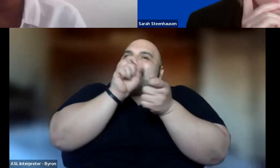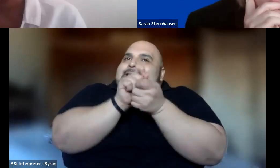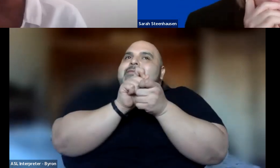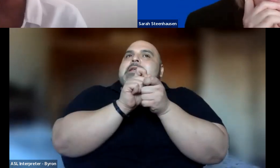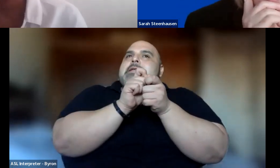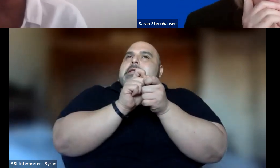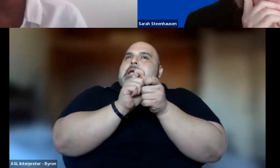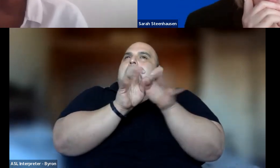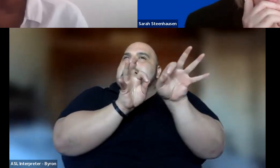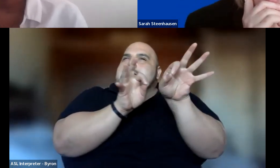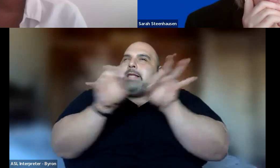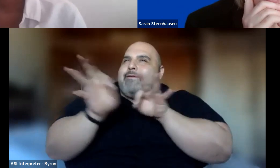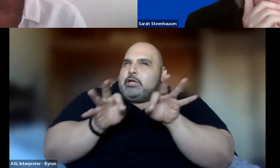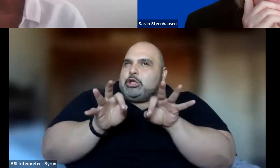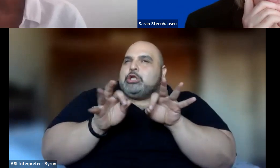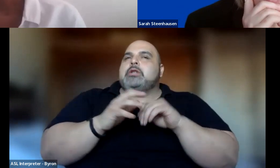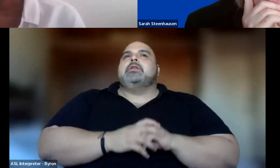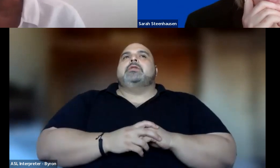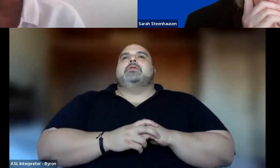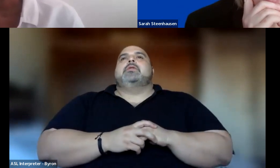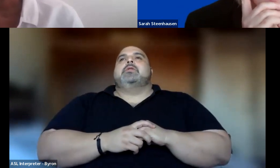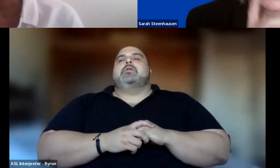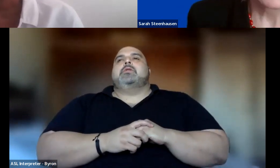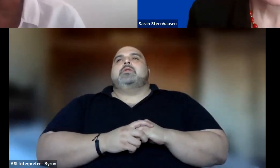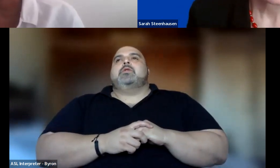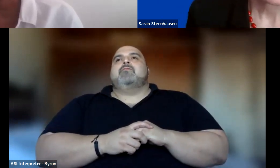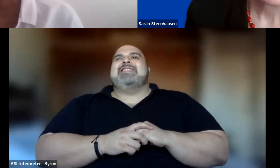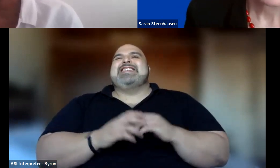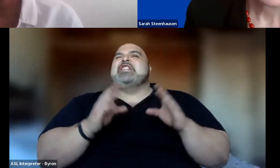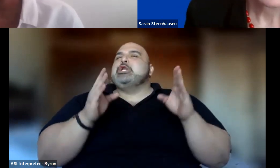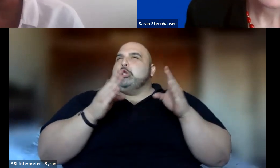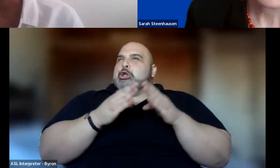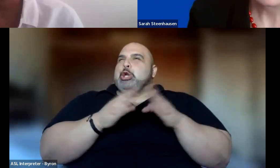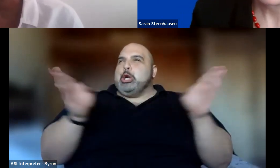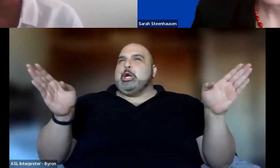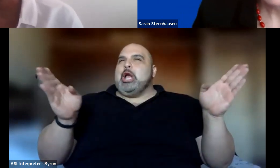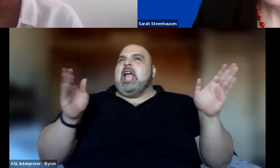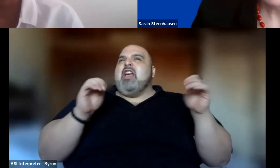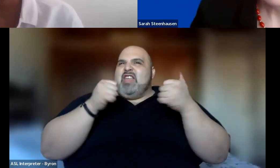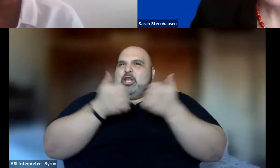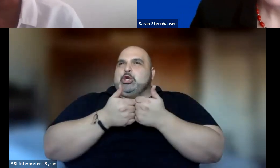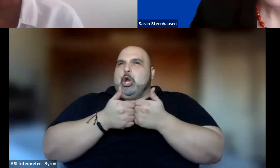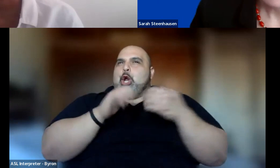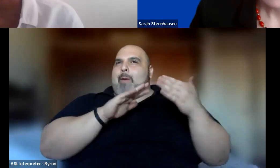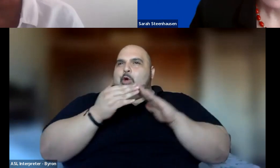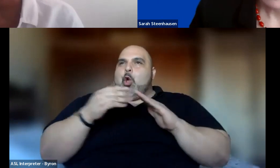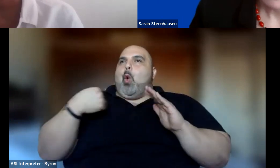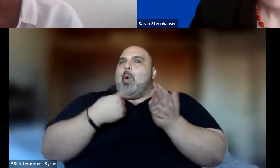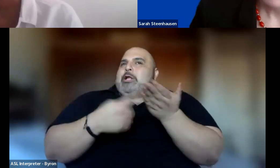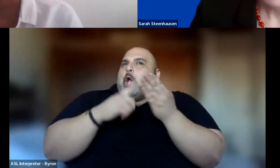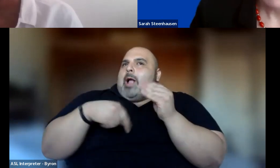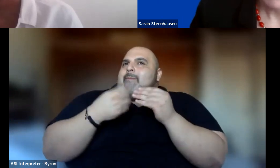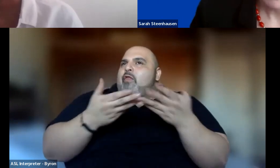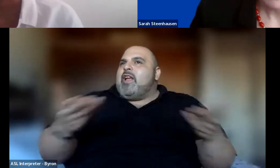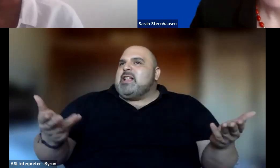that generally we tend to, at least in the aging community, we tend to talk about things without